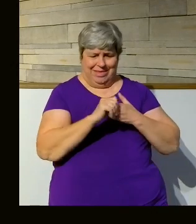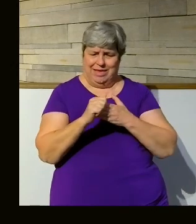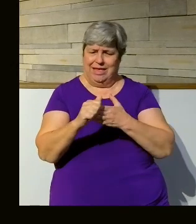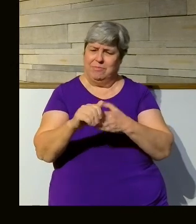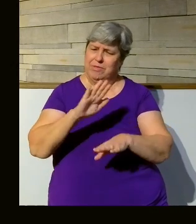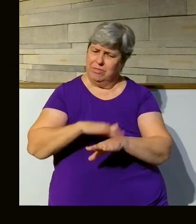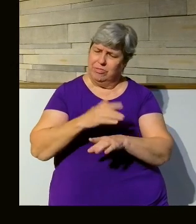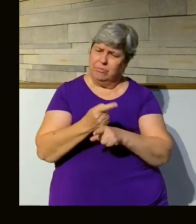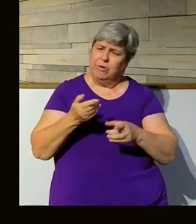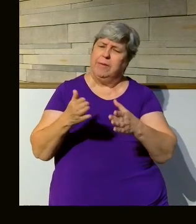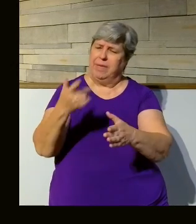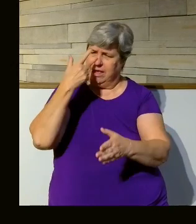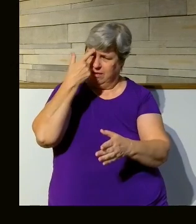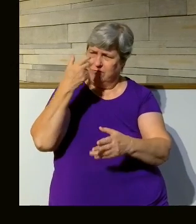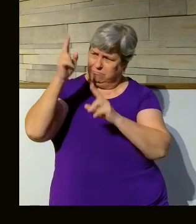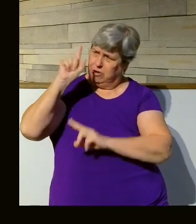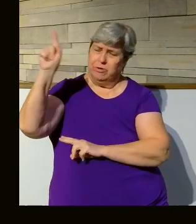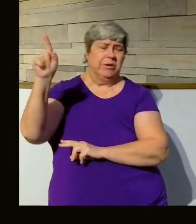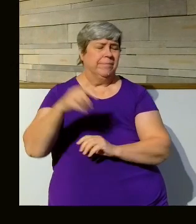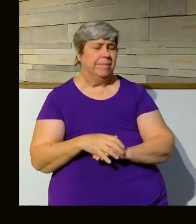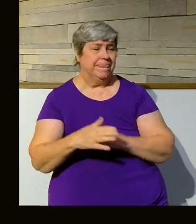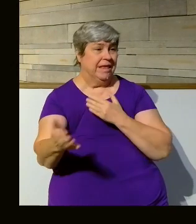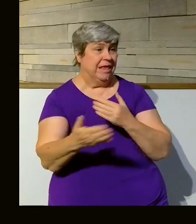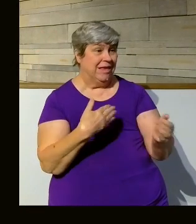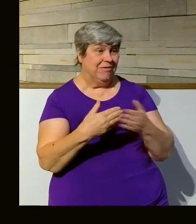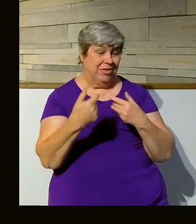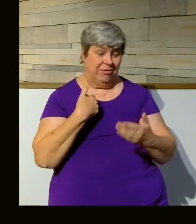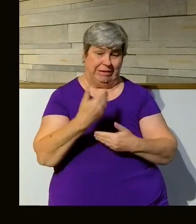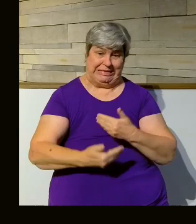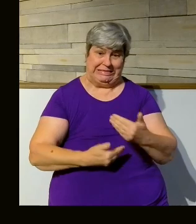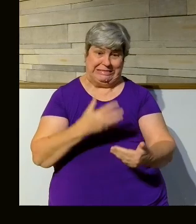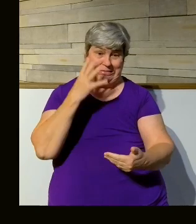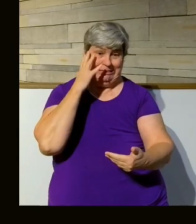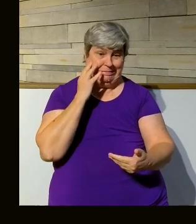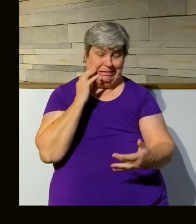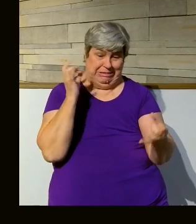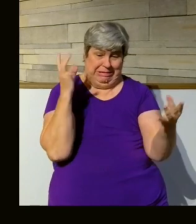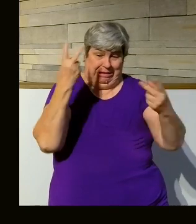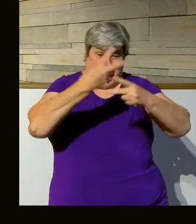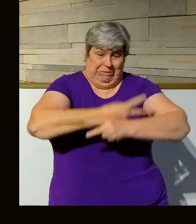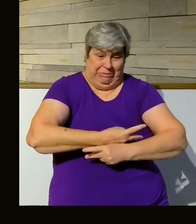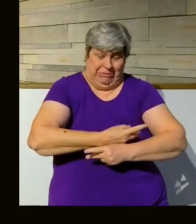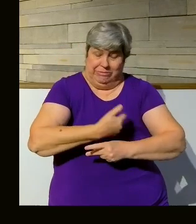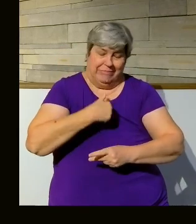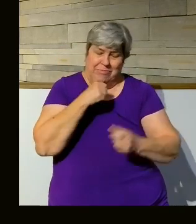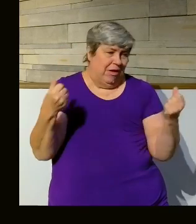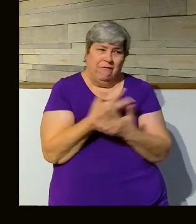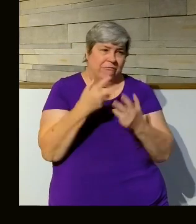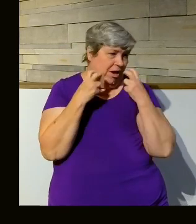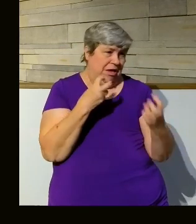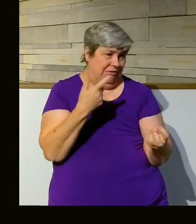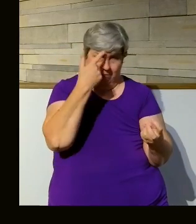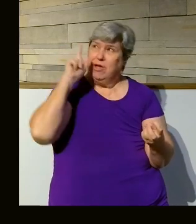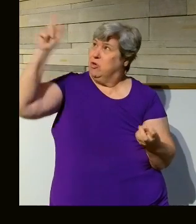along the right paths for His name's sake. Even though I walk through the darkest valley, I will fear no evil,